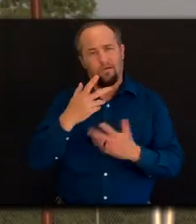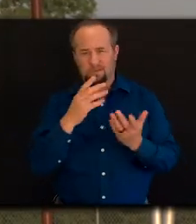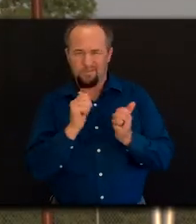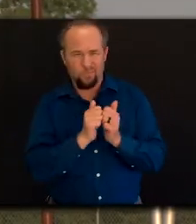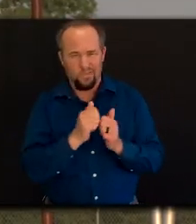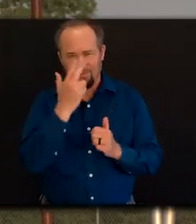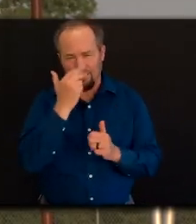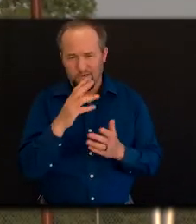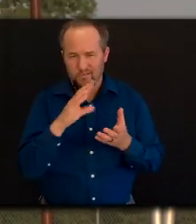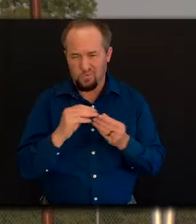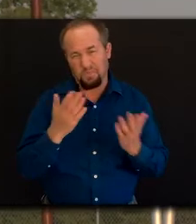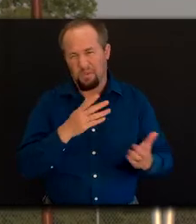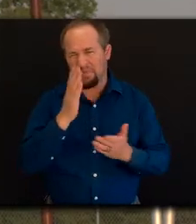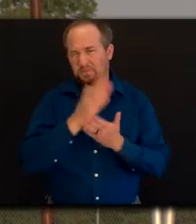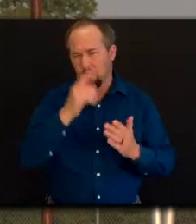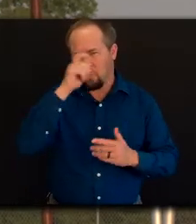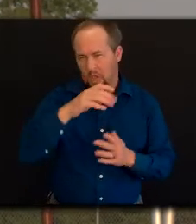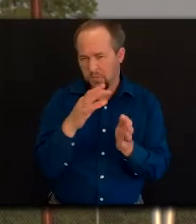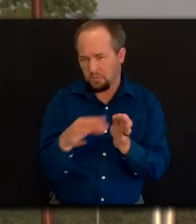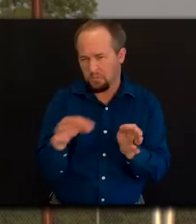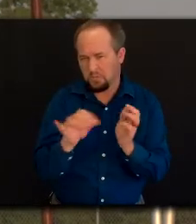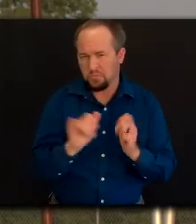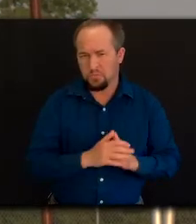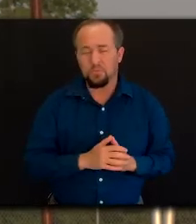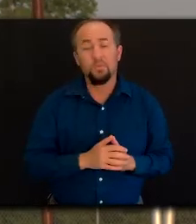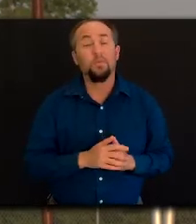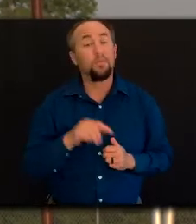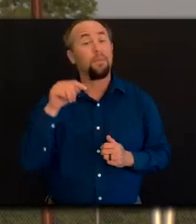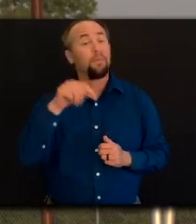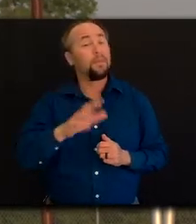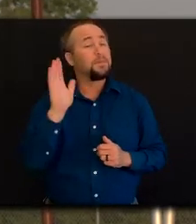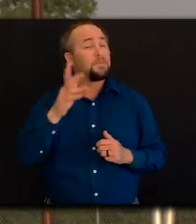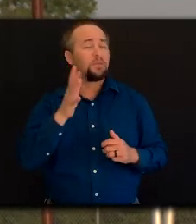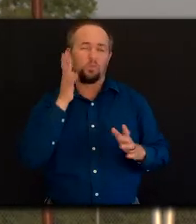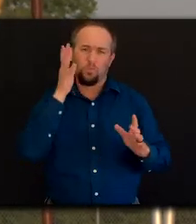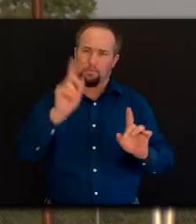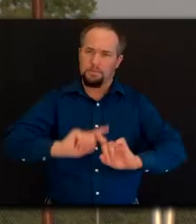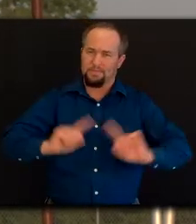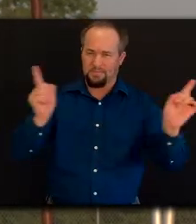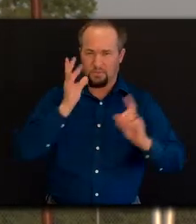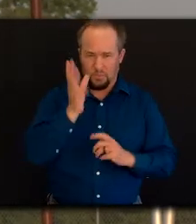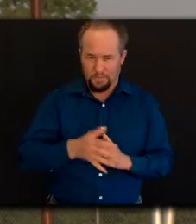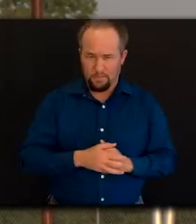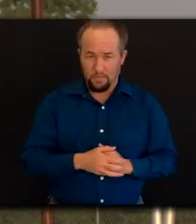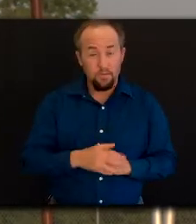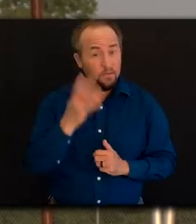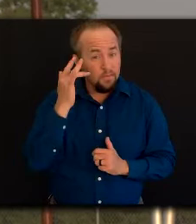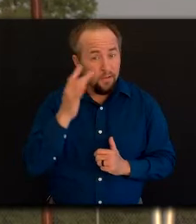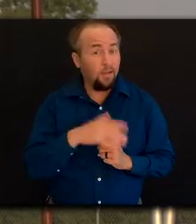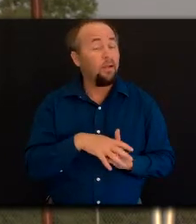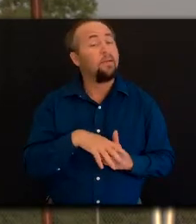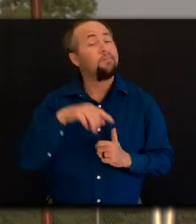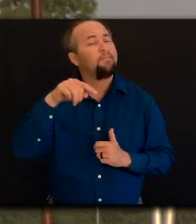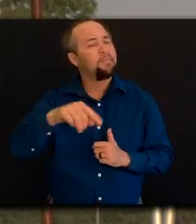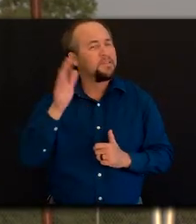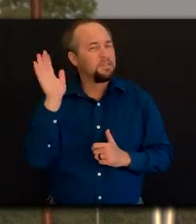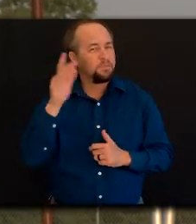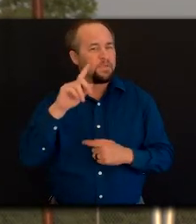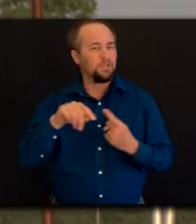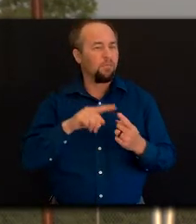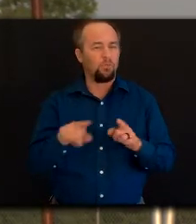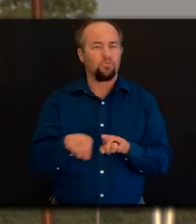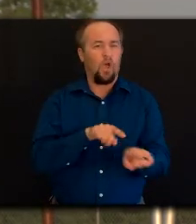maybe some wise words. But this speech will be entirely different. And that is because this speech is about